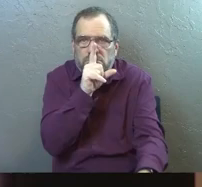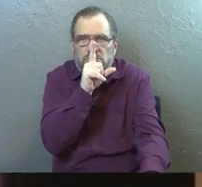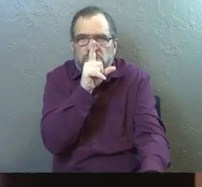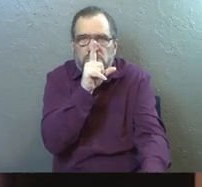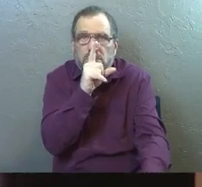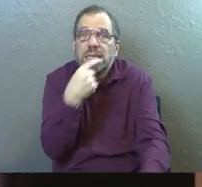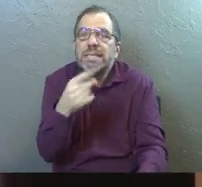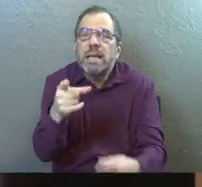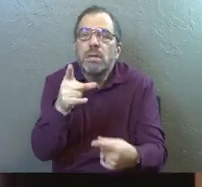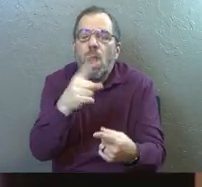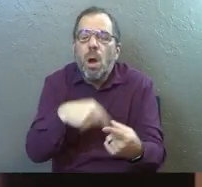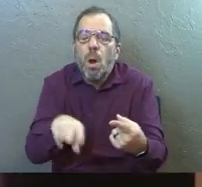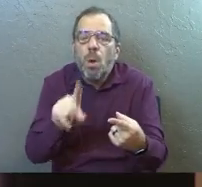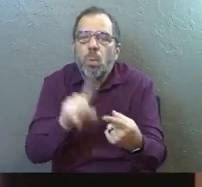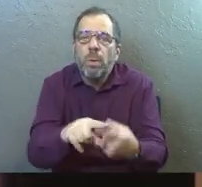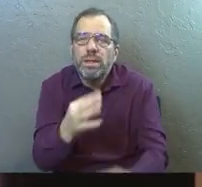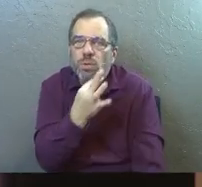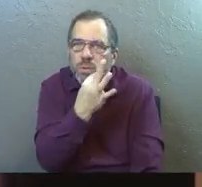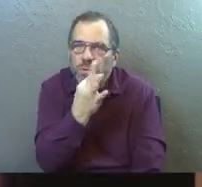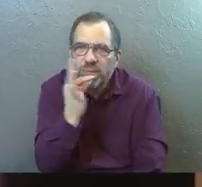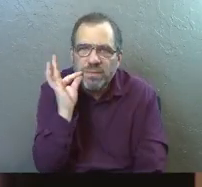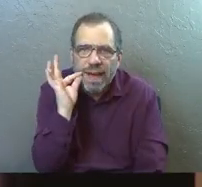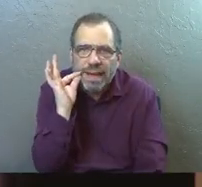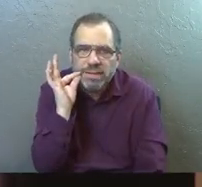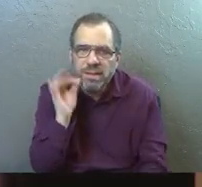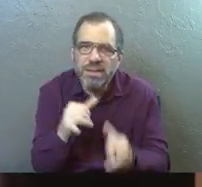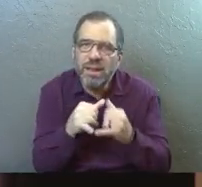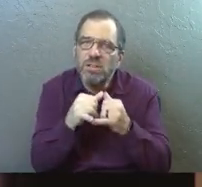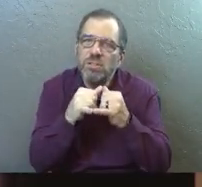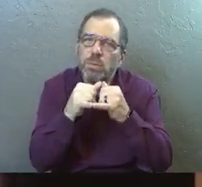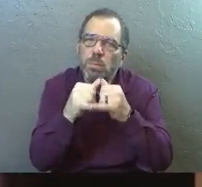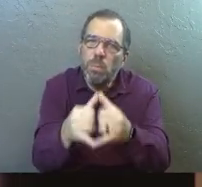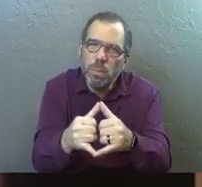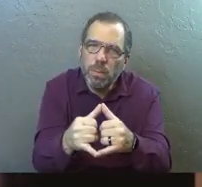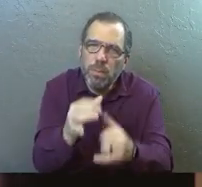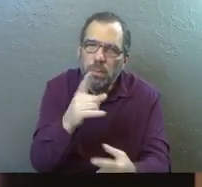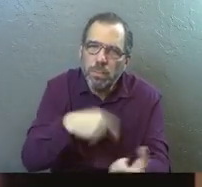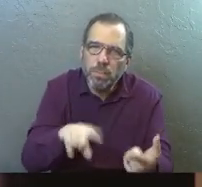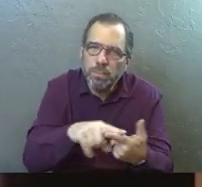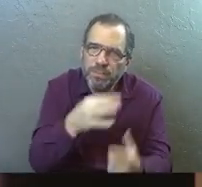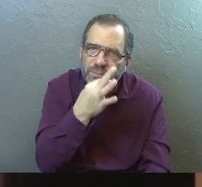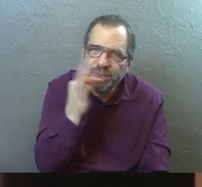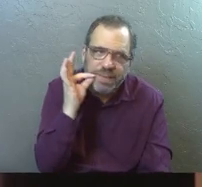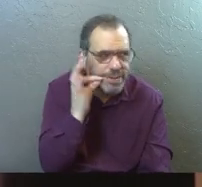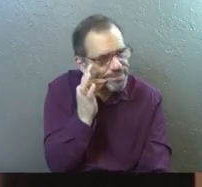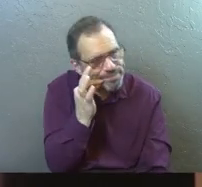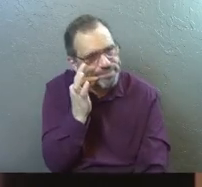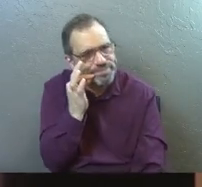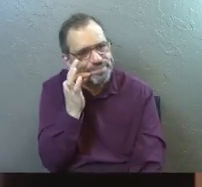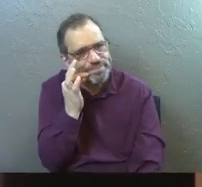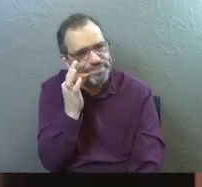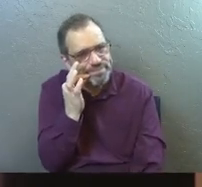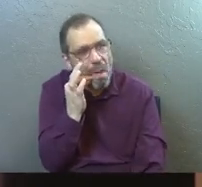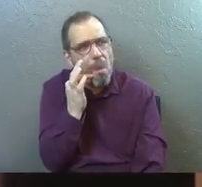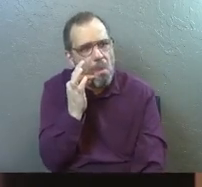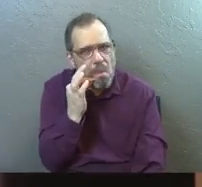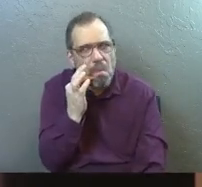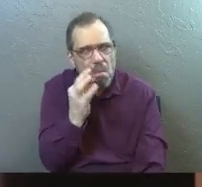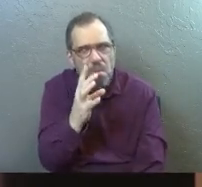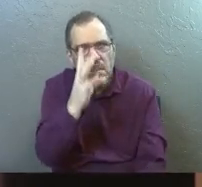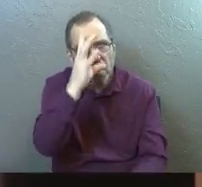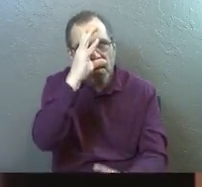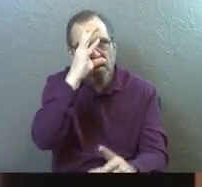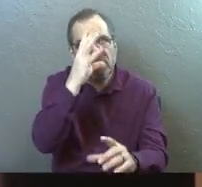just indicates to you that there's some kind of reward if you do. It sounds like a faith step.